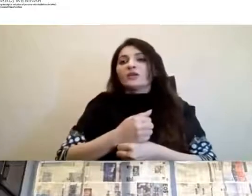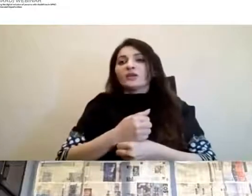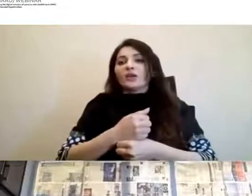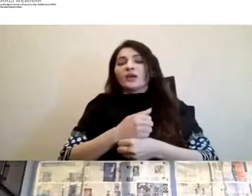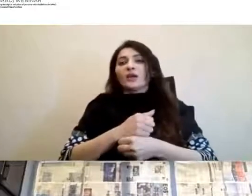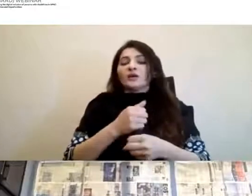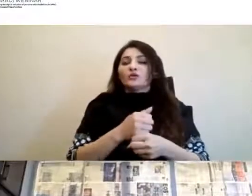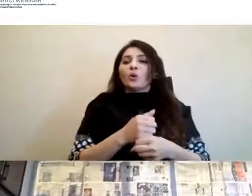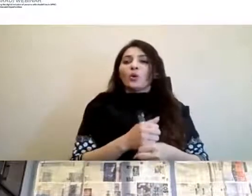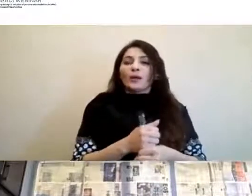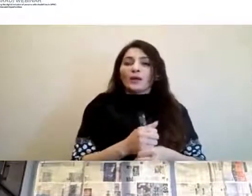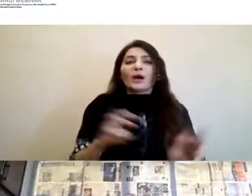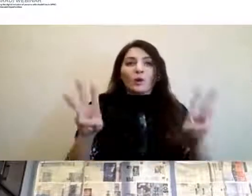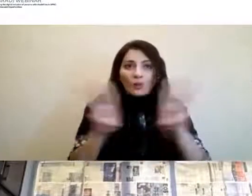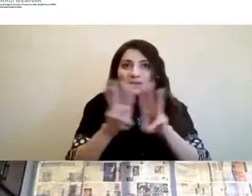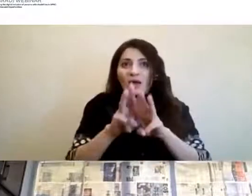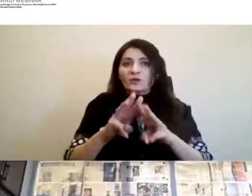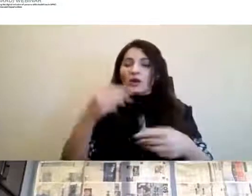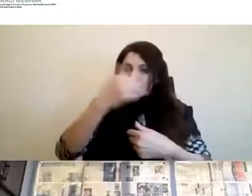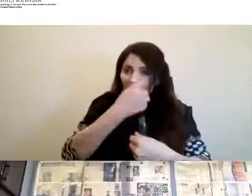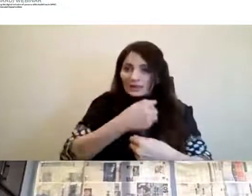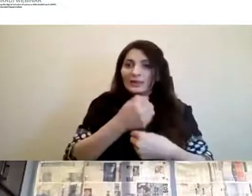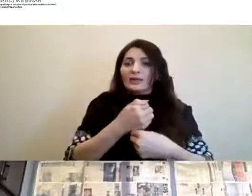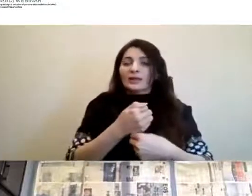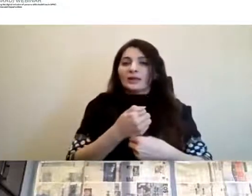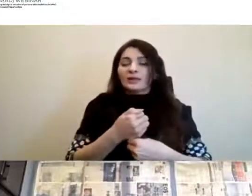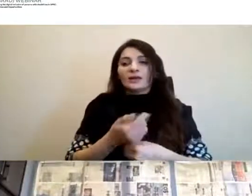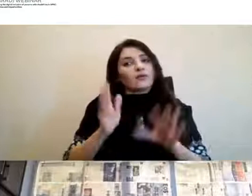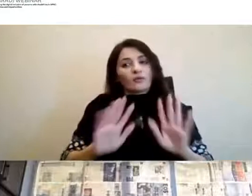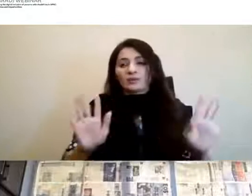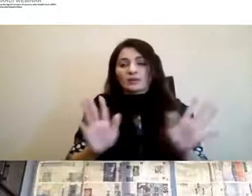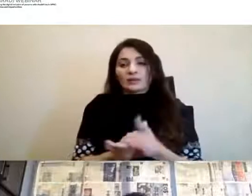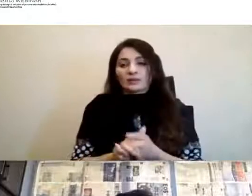imperia.gov.bd. Anyone can learn from the Imperia website.